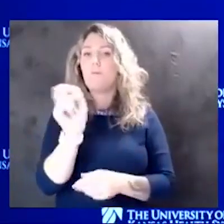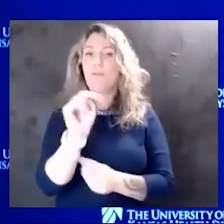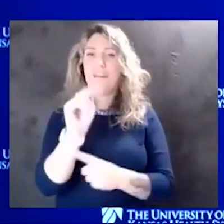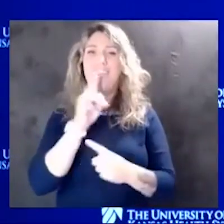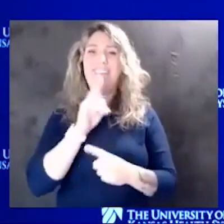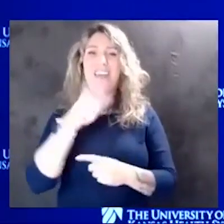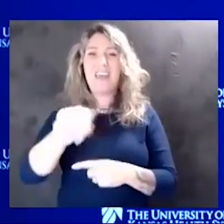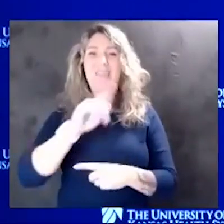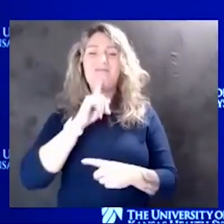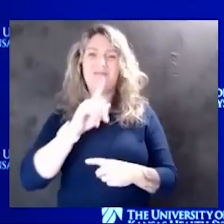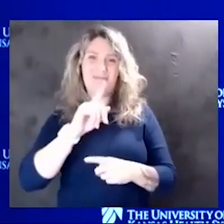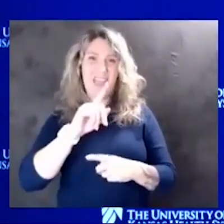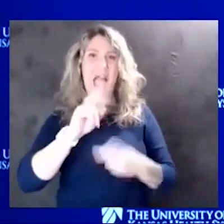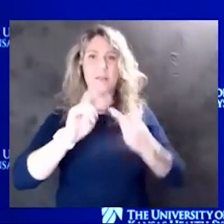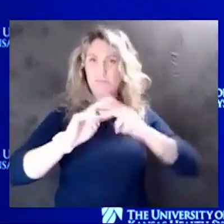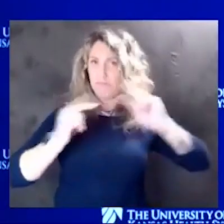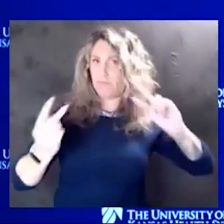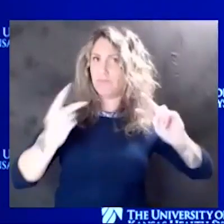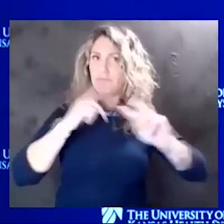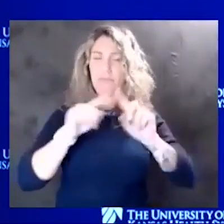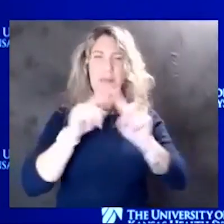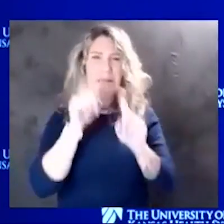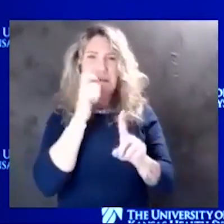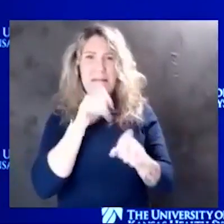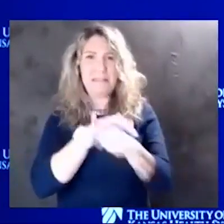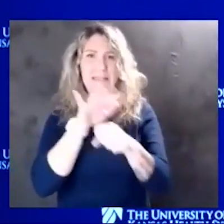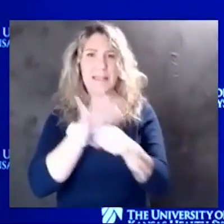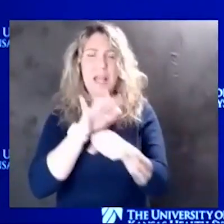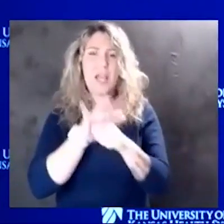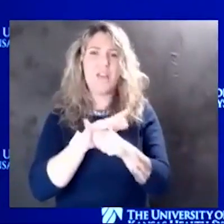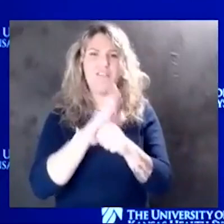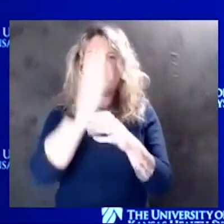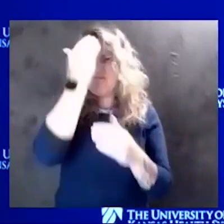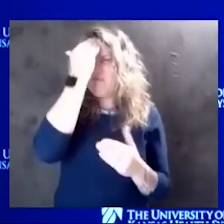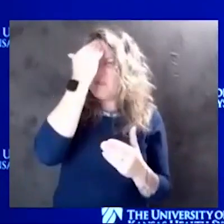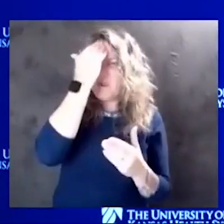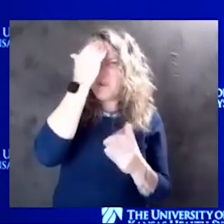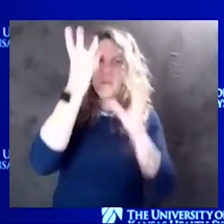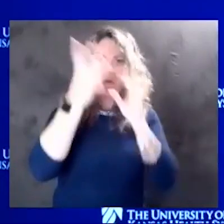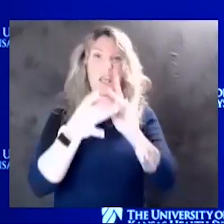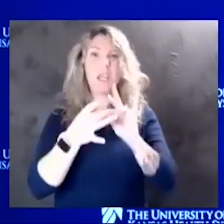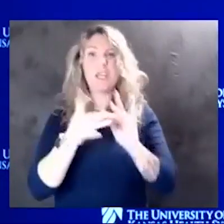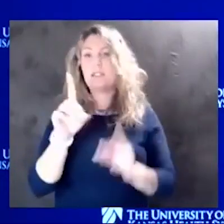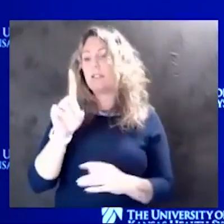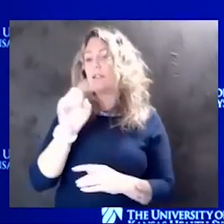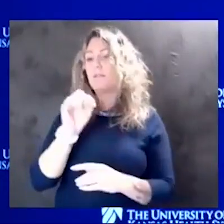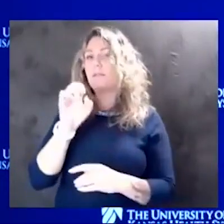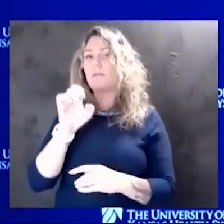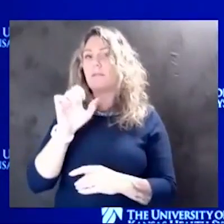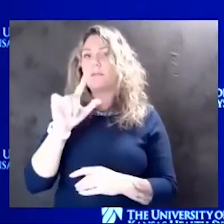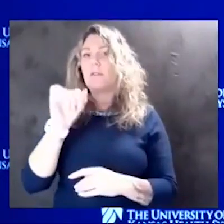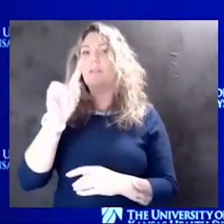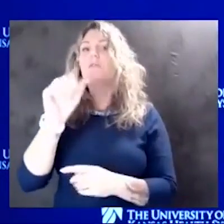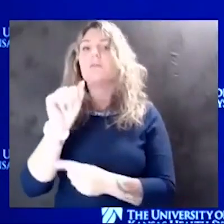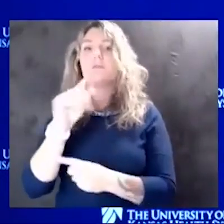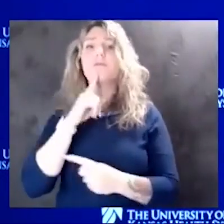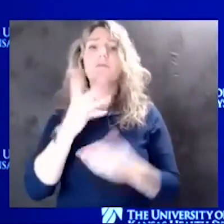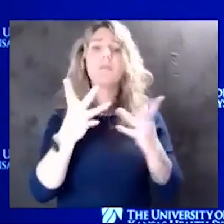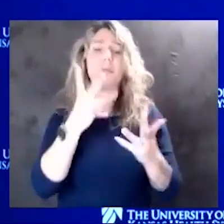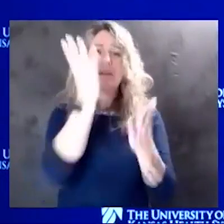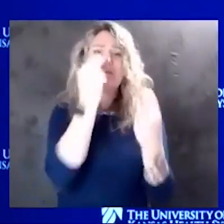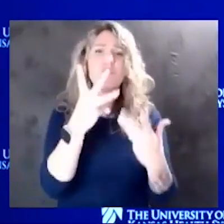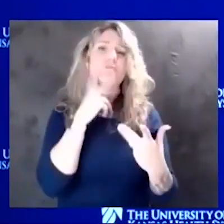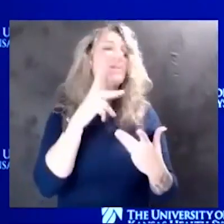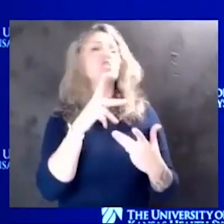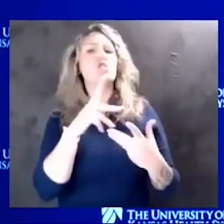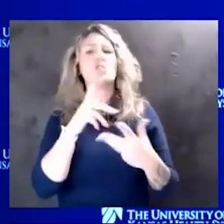enough knowledge about Delta variant at this point. That I think there was some information maybe about Alpha or one of the other variants